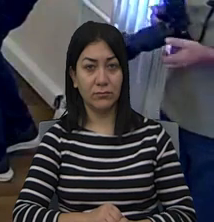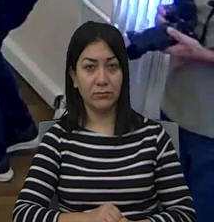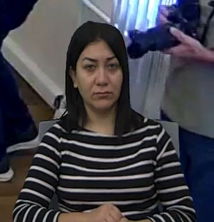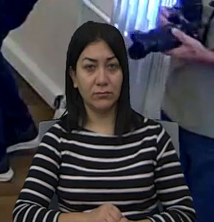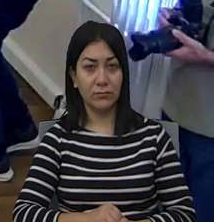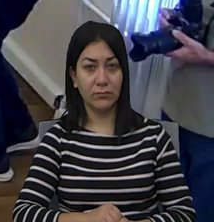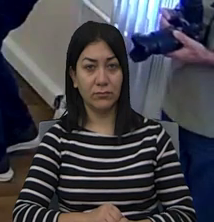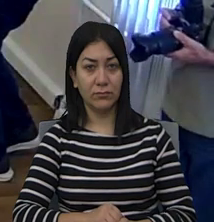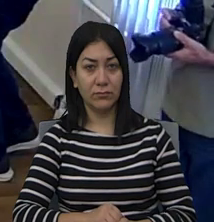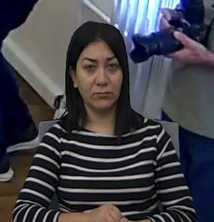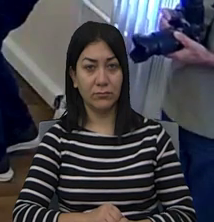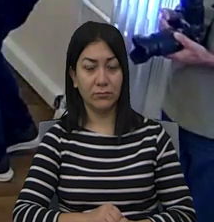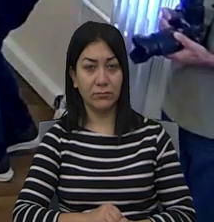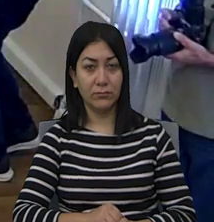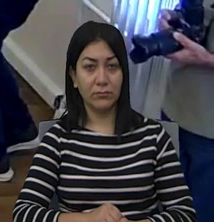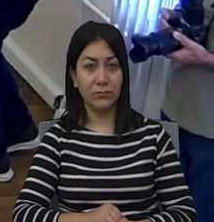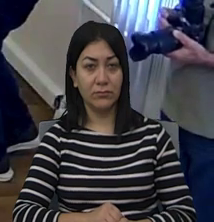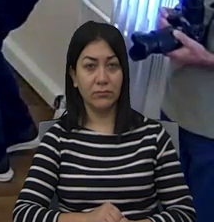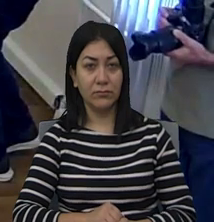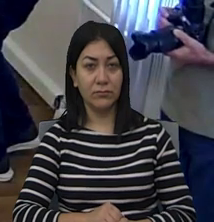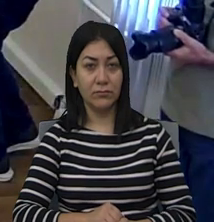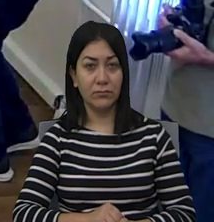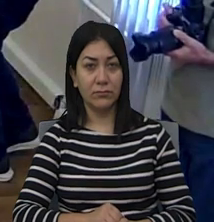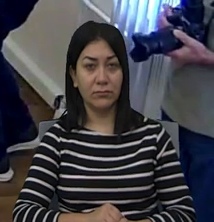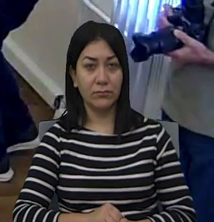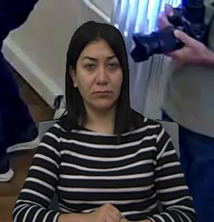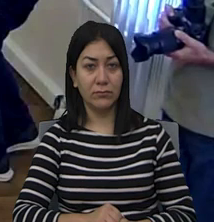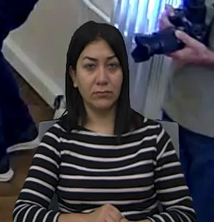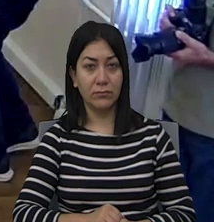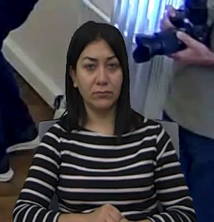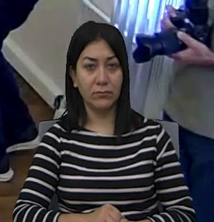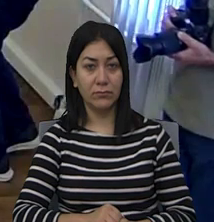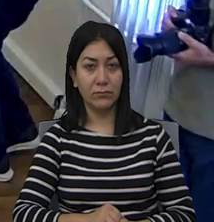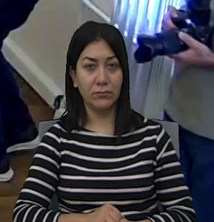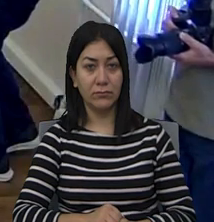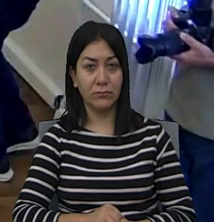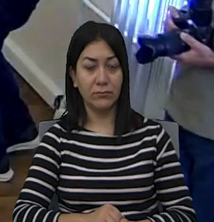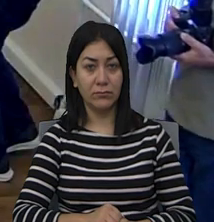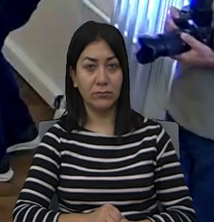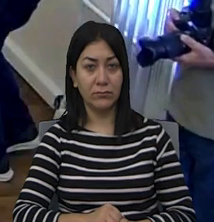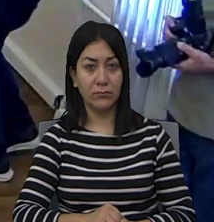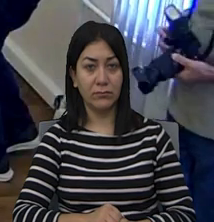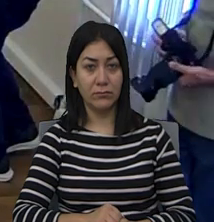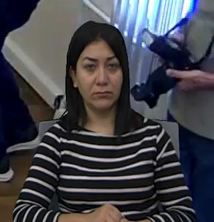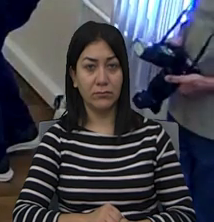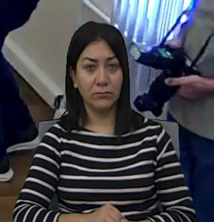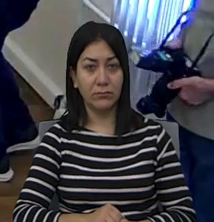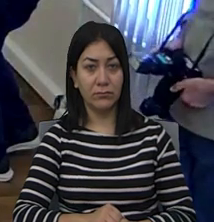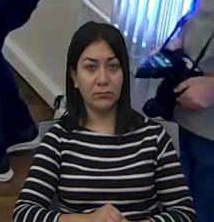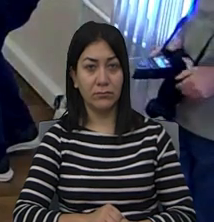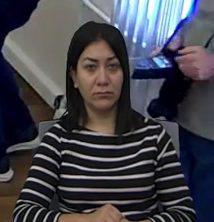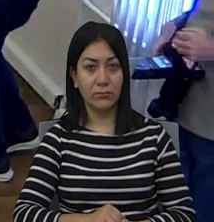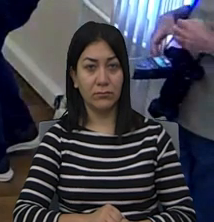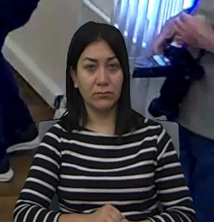the Central Electoral Commission's staff and helping increase our resources, which is really